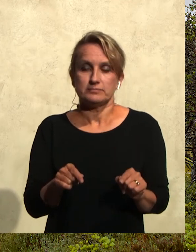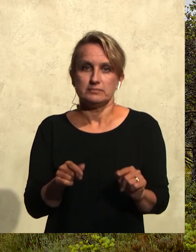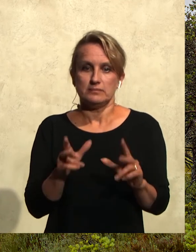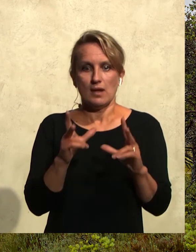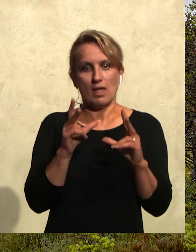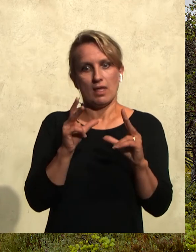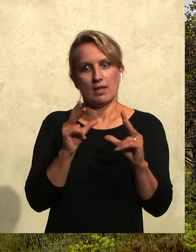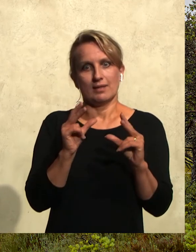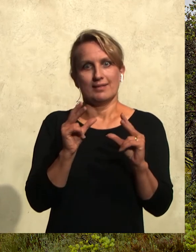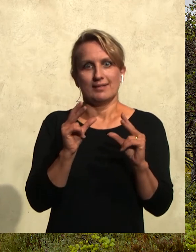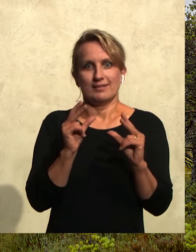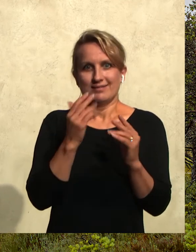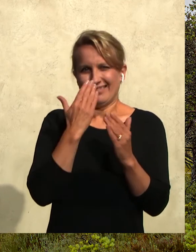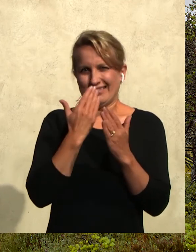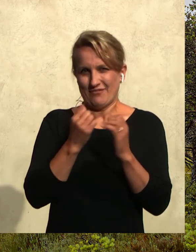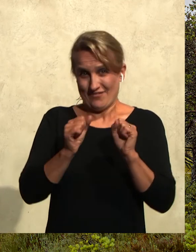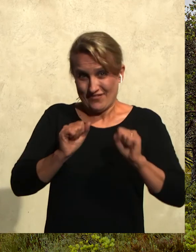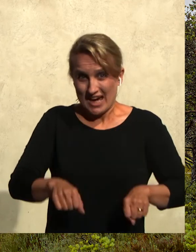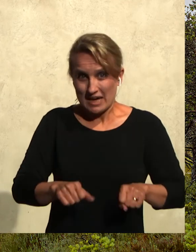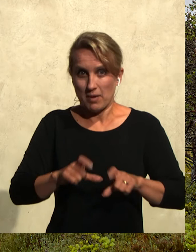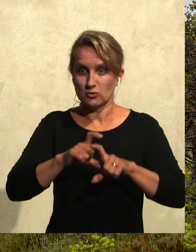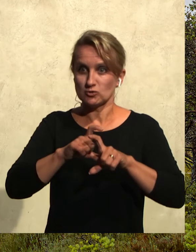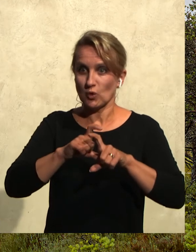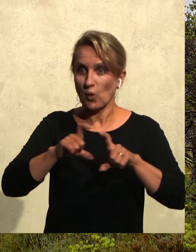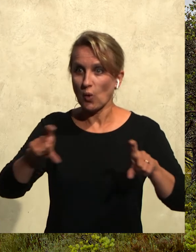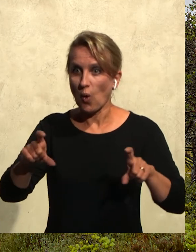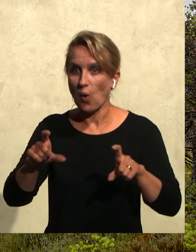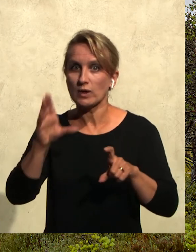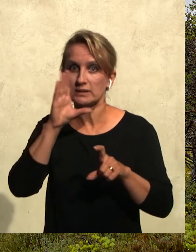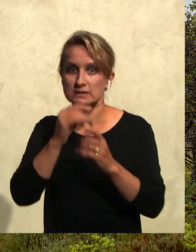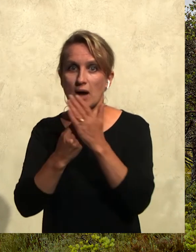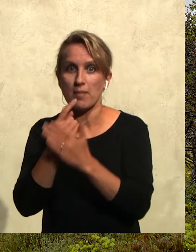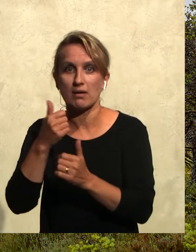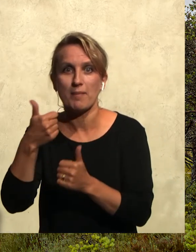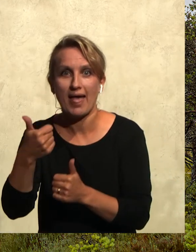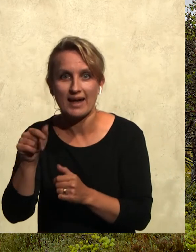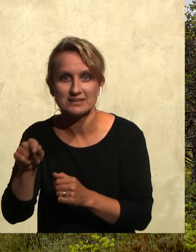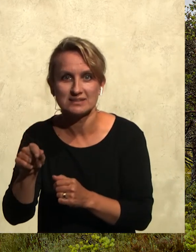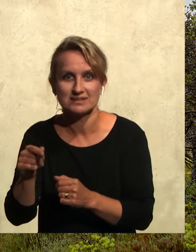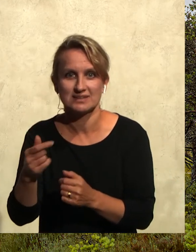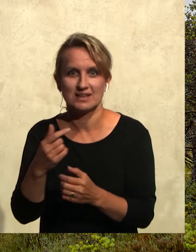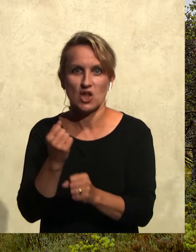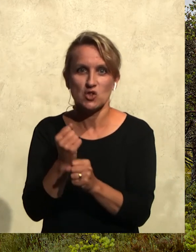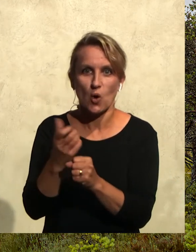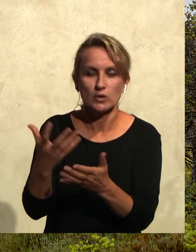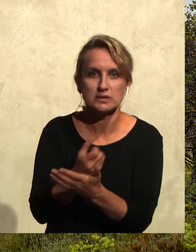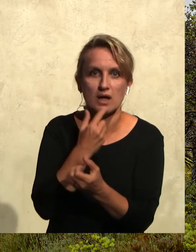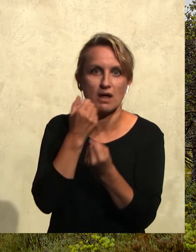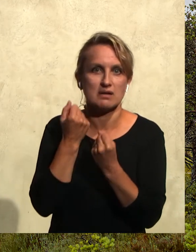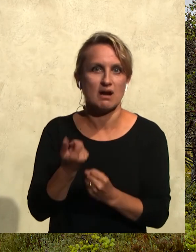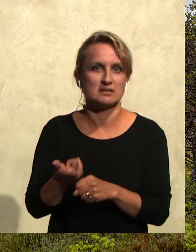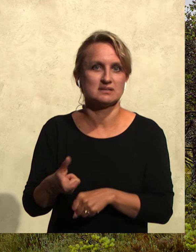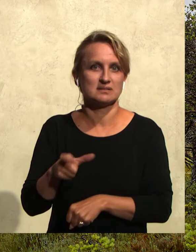and that might affect their chances of employment. And if you have low employment, you have less income, and you can see how one thing